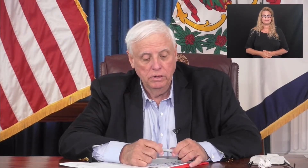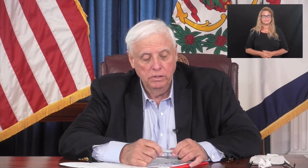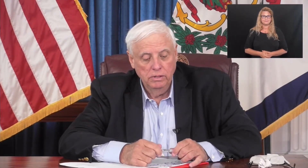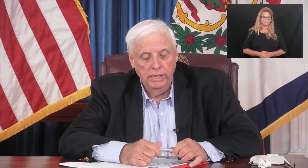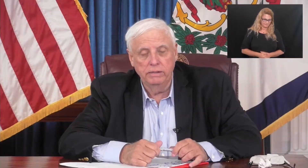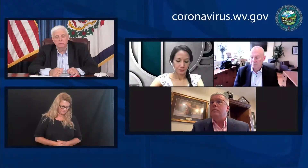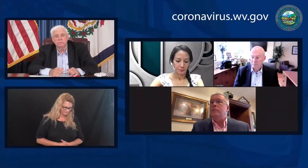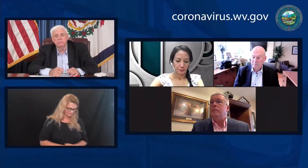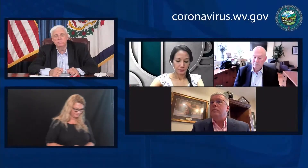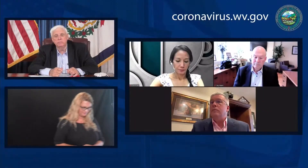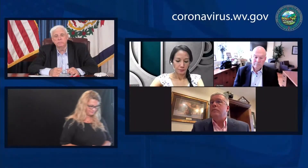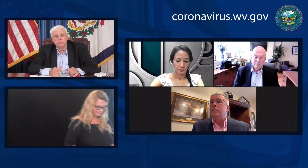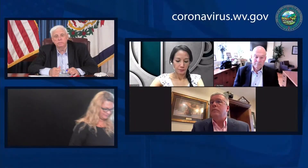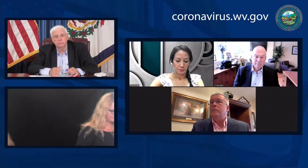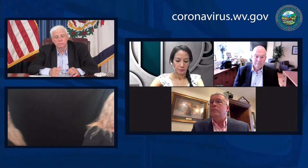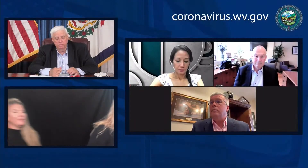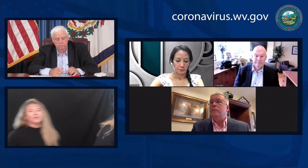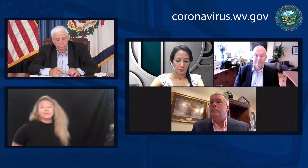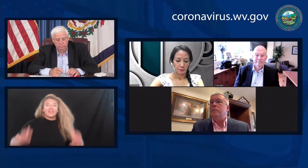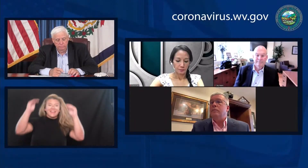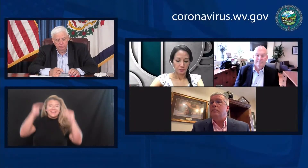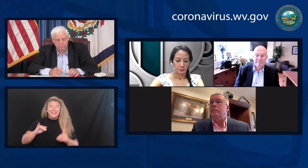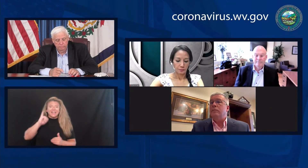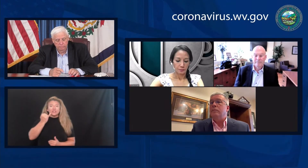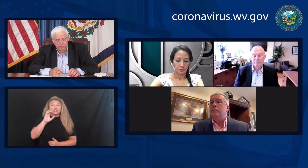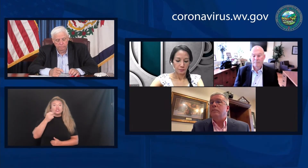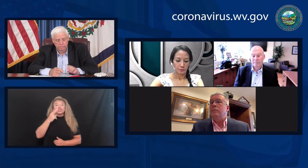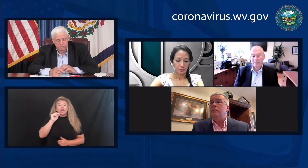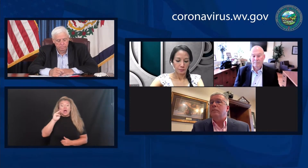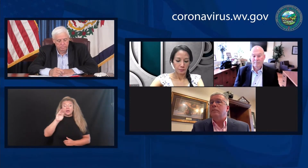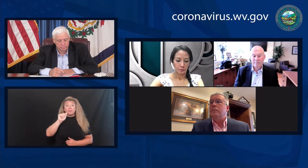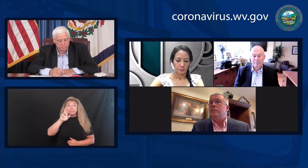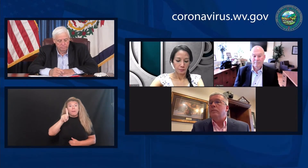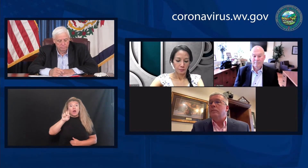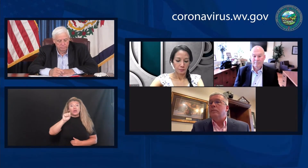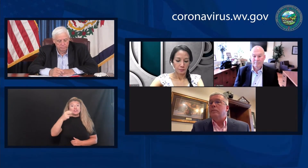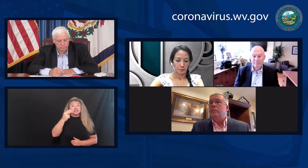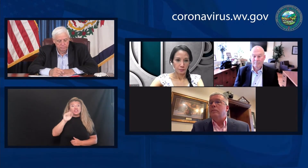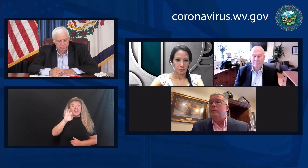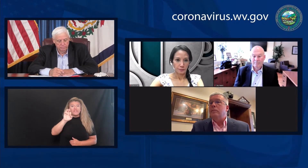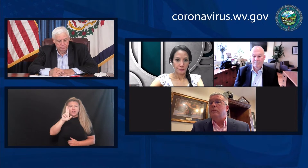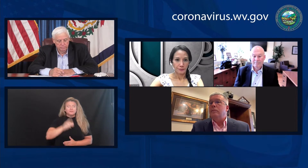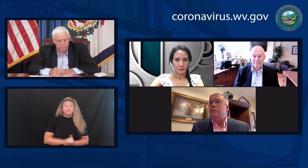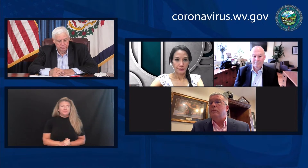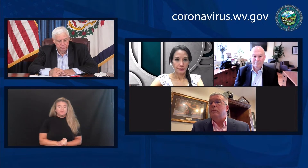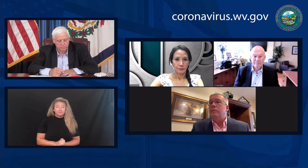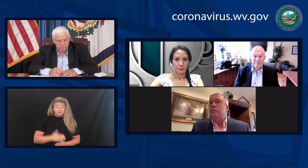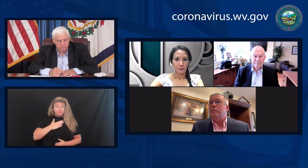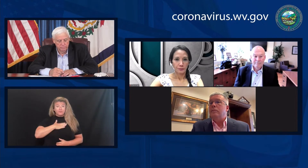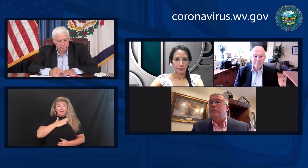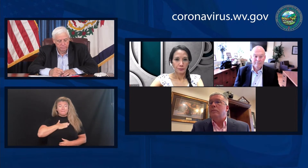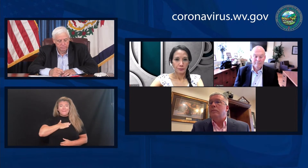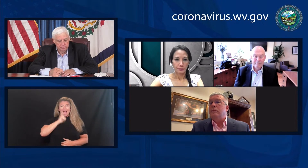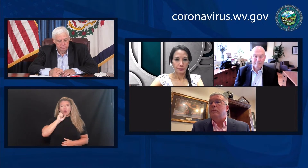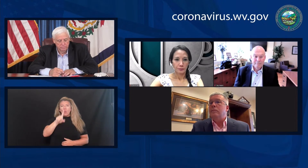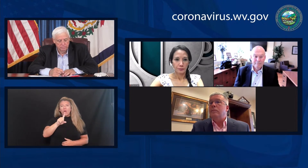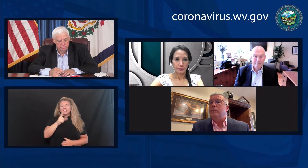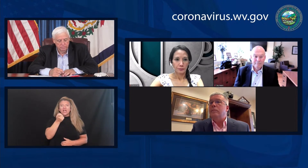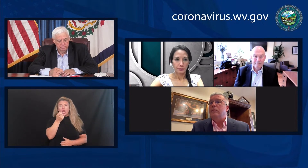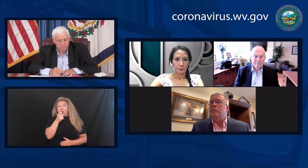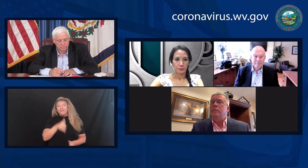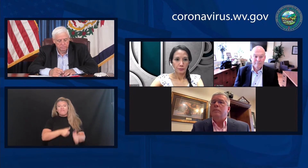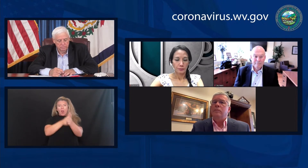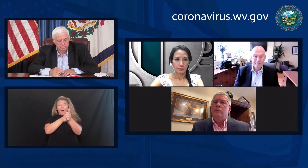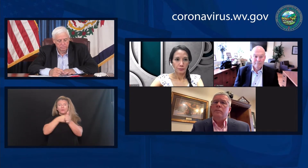All right, thank you, Mark. Next, we'll go to John Mark Shaver with WV News. Hi, everybody. My question is a sort of follow-up